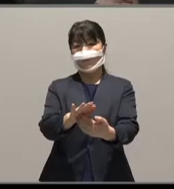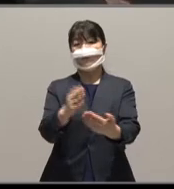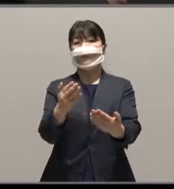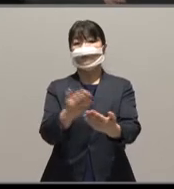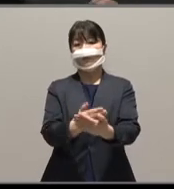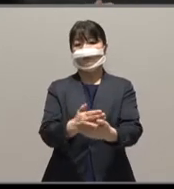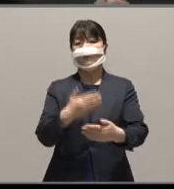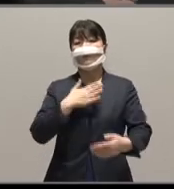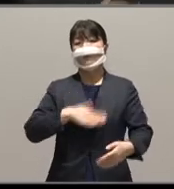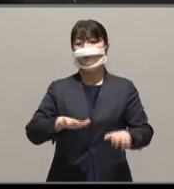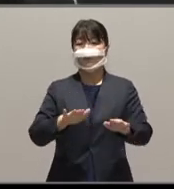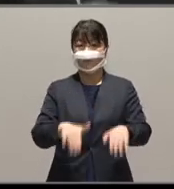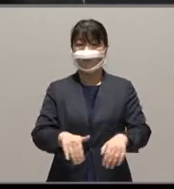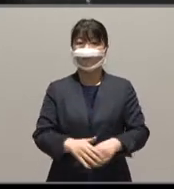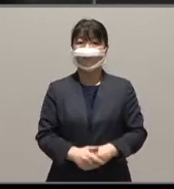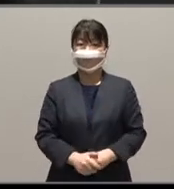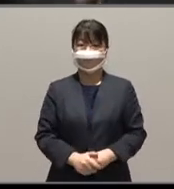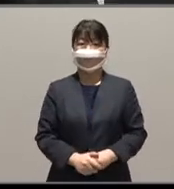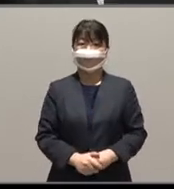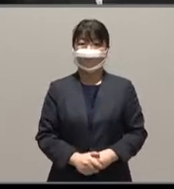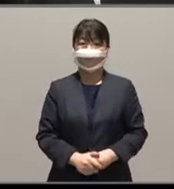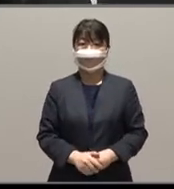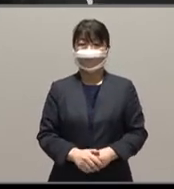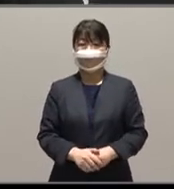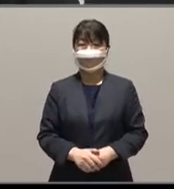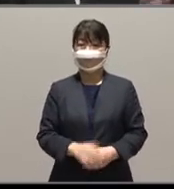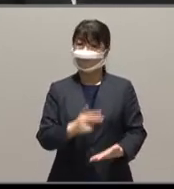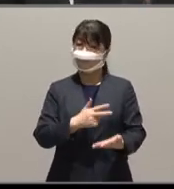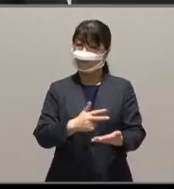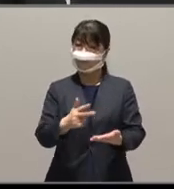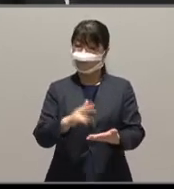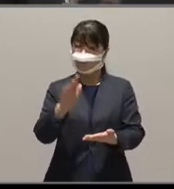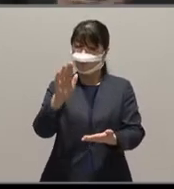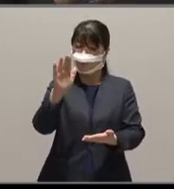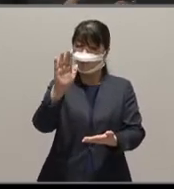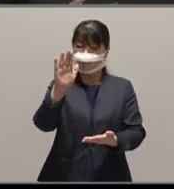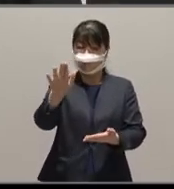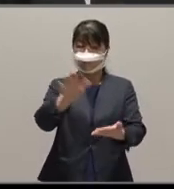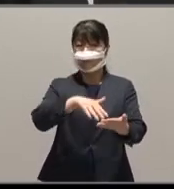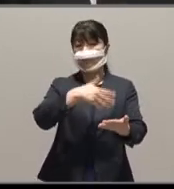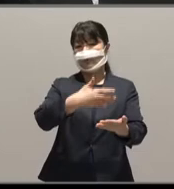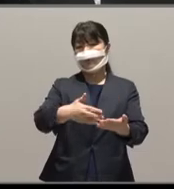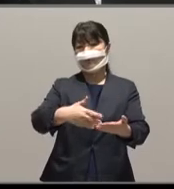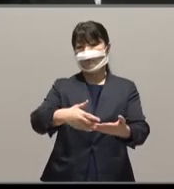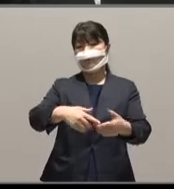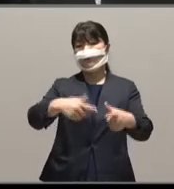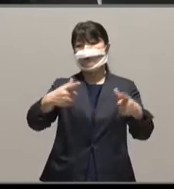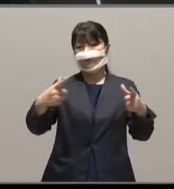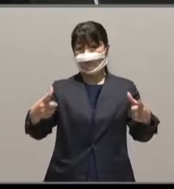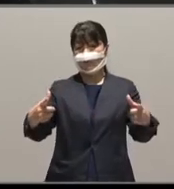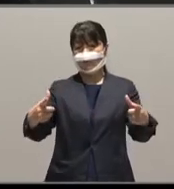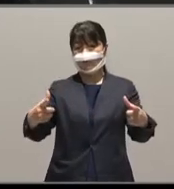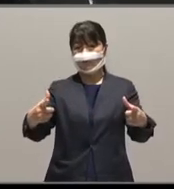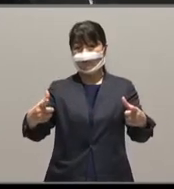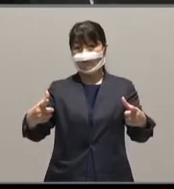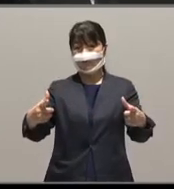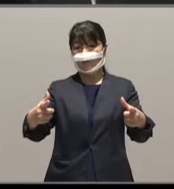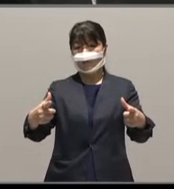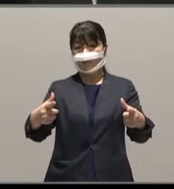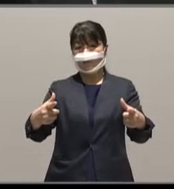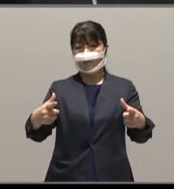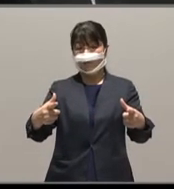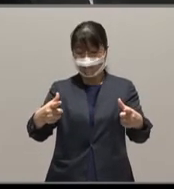can be utilized for management and the prevention of depression in a hospitalized patient in